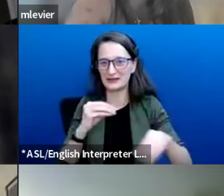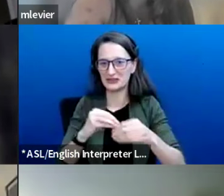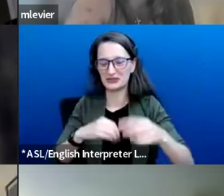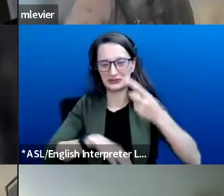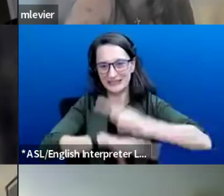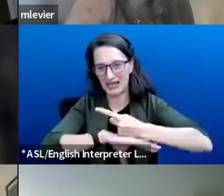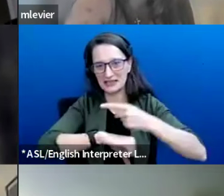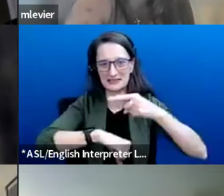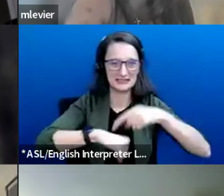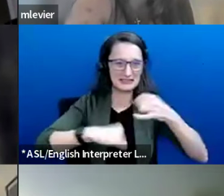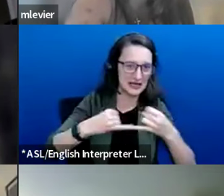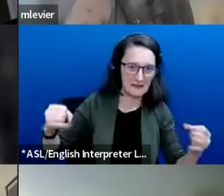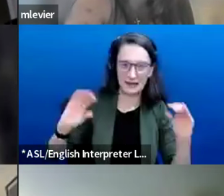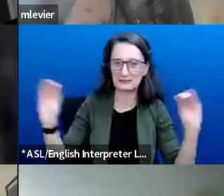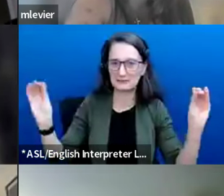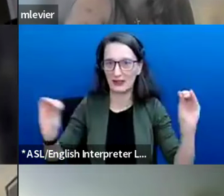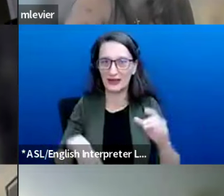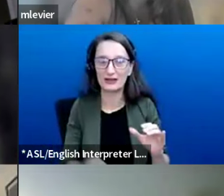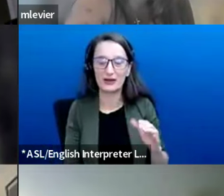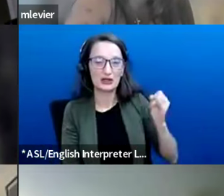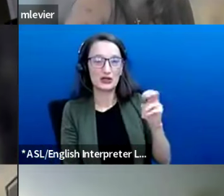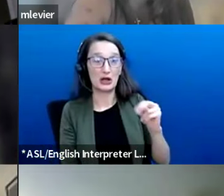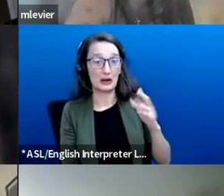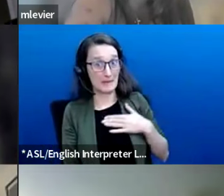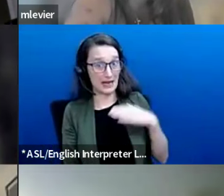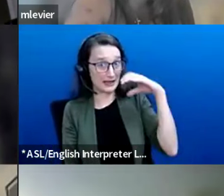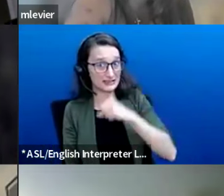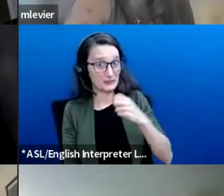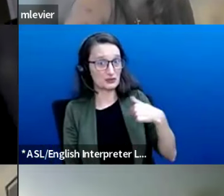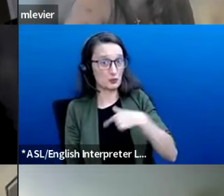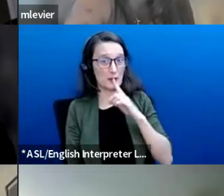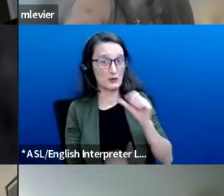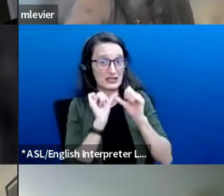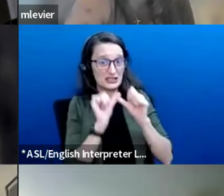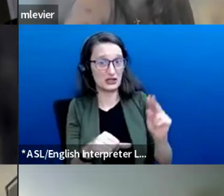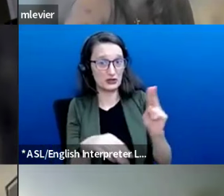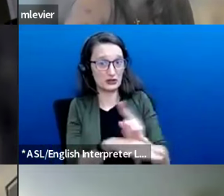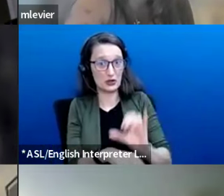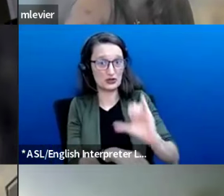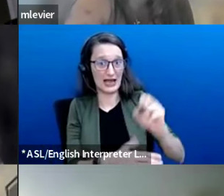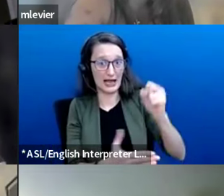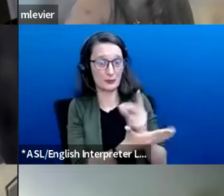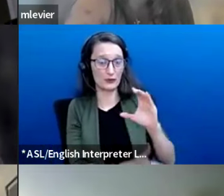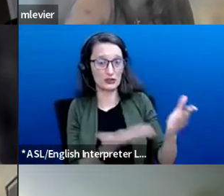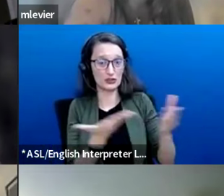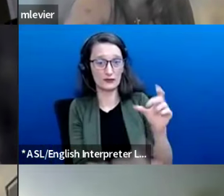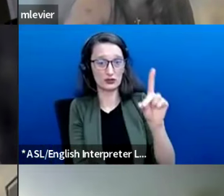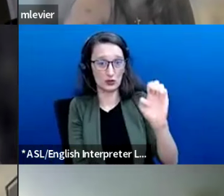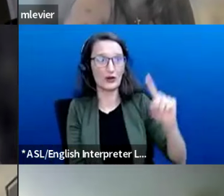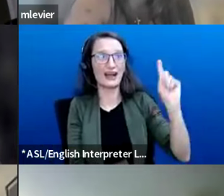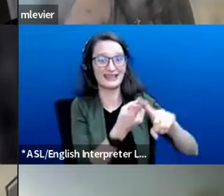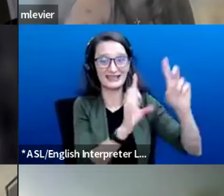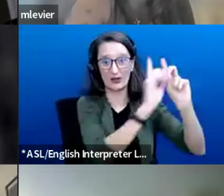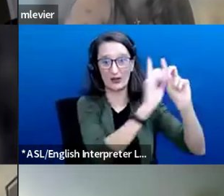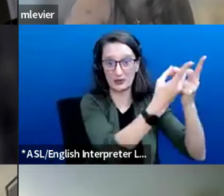is that that means that we continue to use that same service code, even though the department until the department determines how they're going to